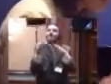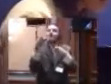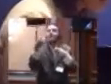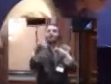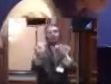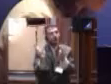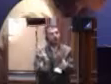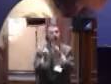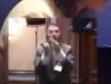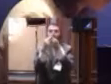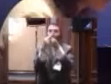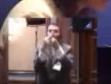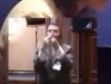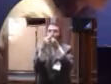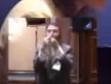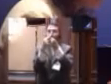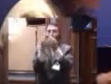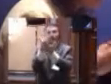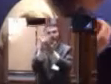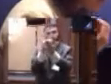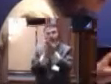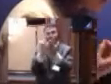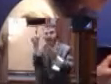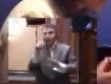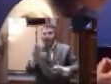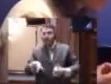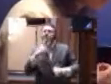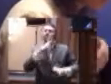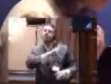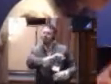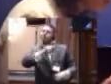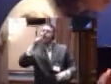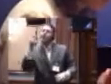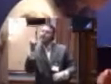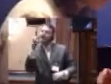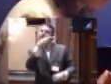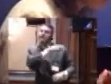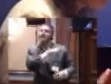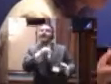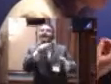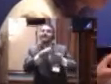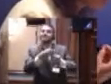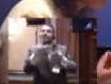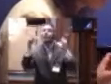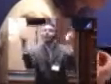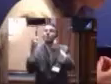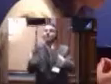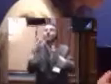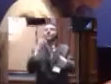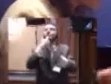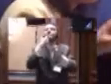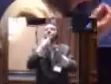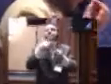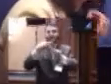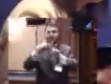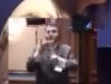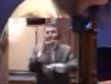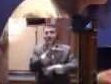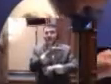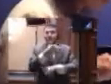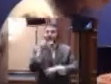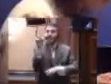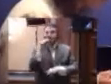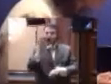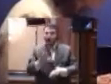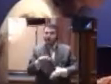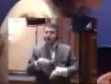movements, the Pan-Africanist Congress, had held a position that a new constitutional dispensation could only